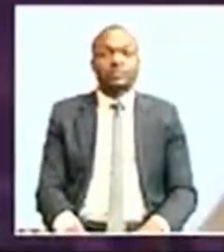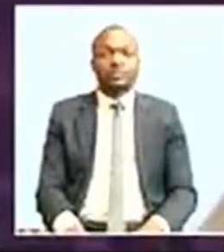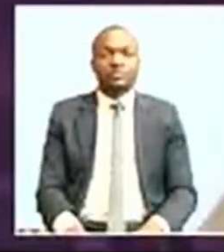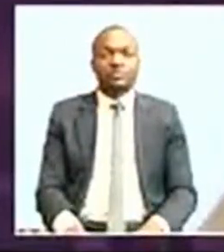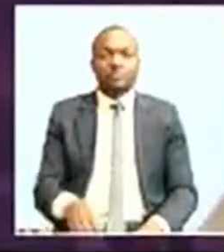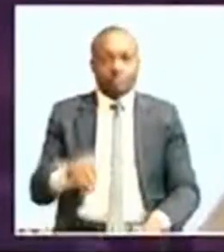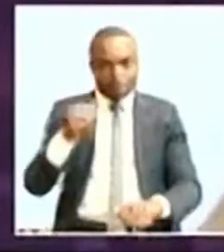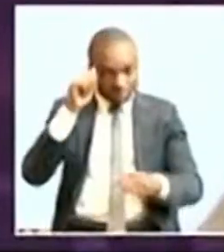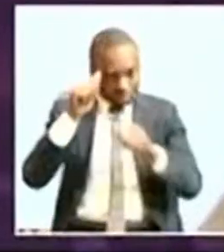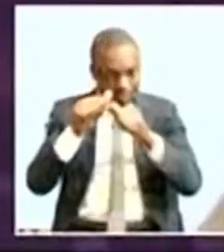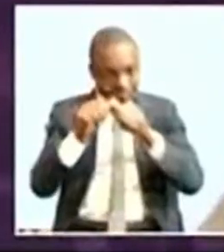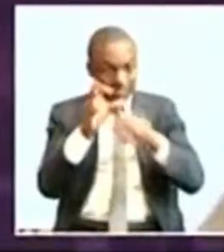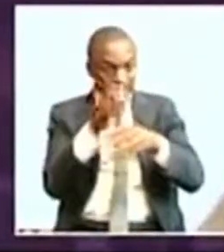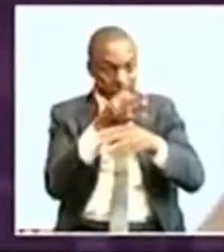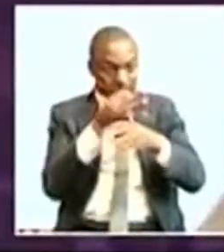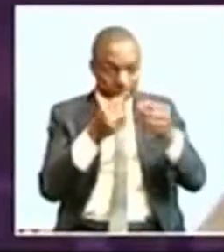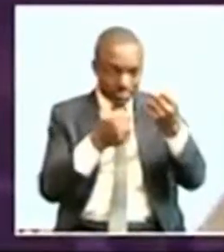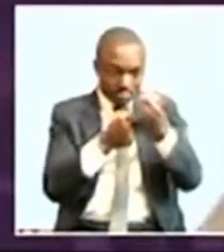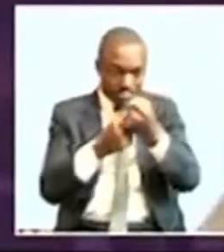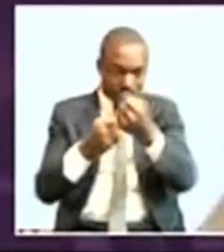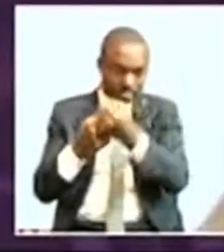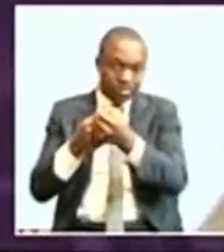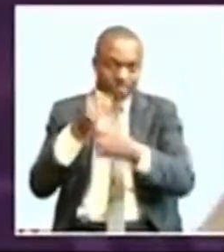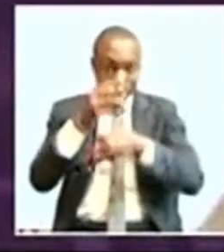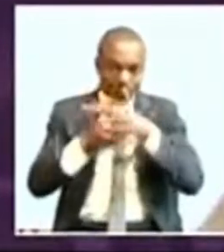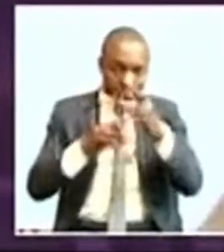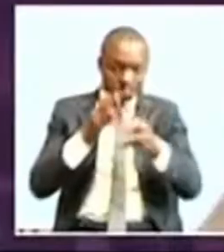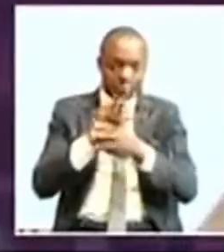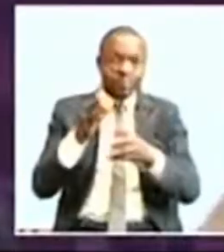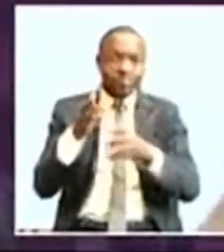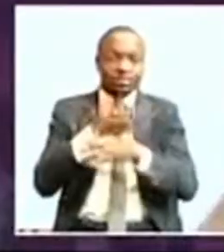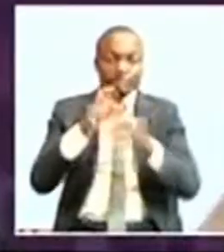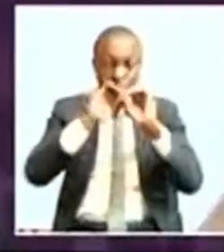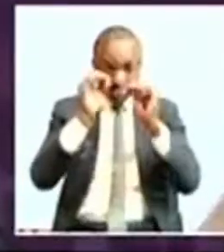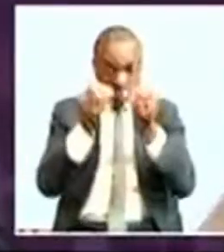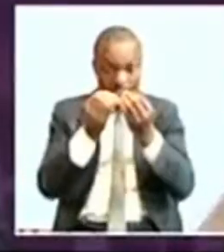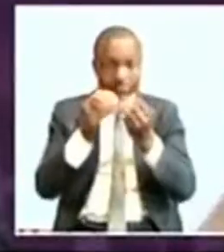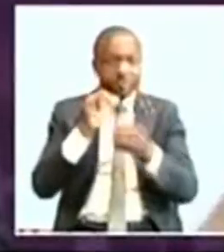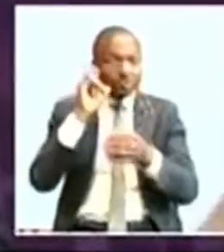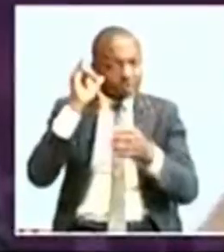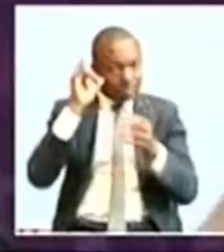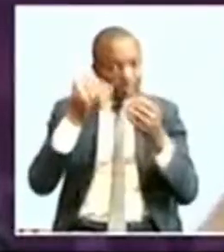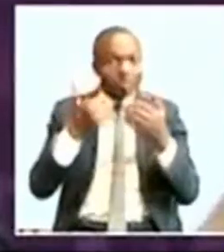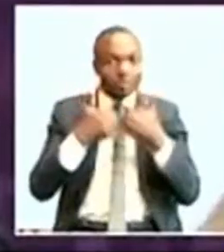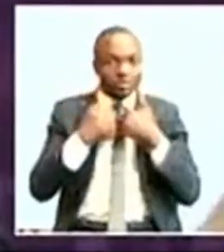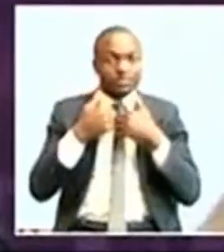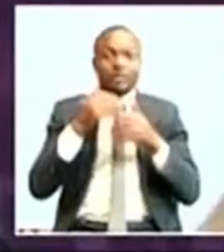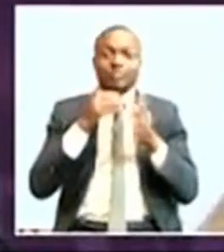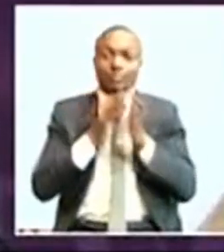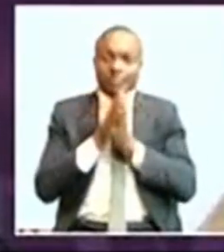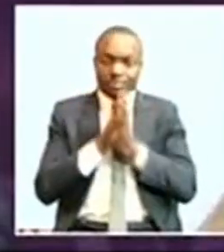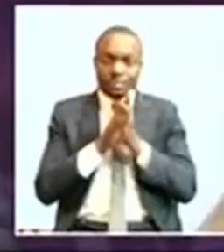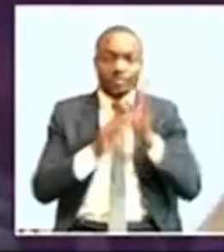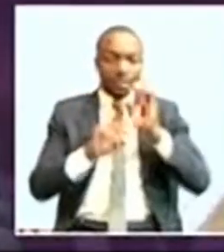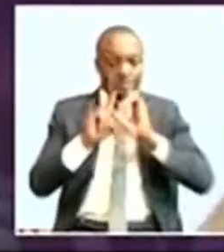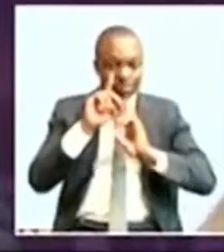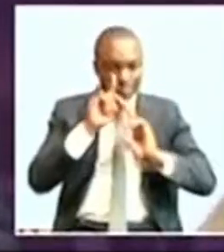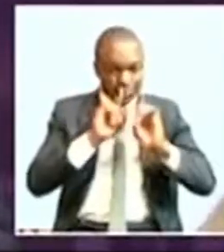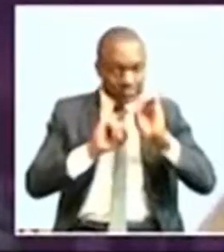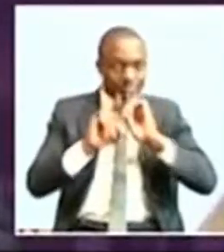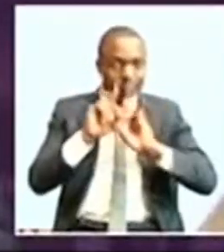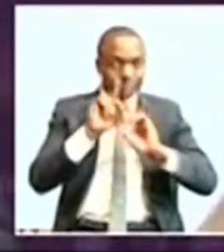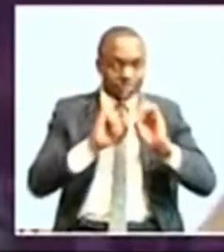the agreement on fisheries subsidies under the World Trade Organization. And yesterday we had a very interesting discourse